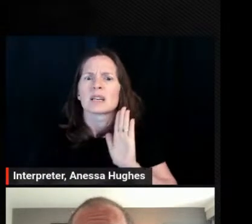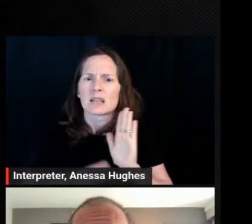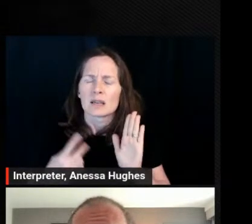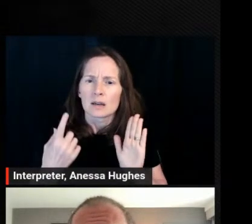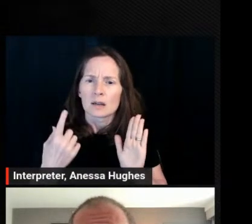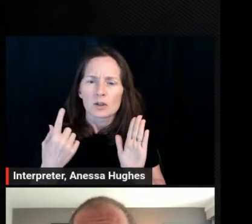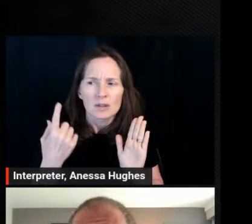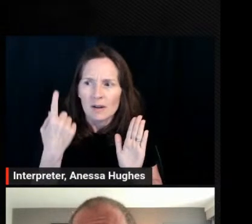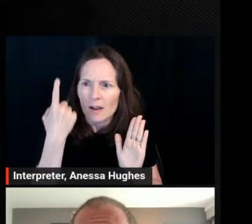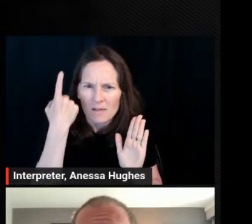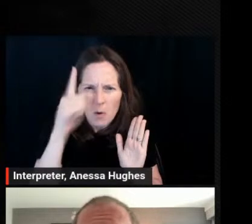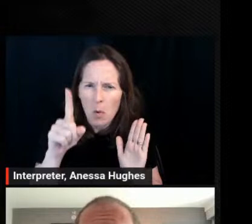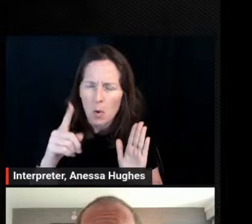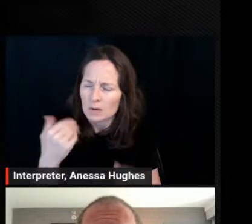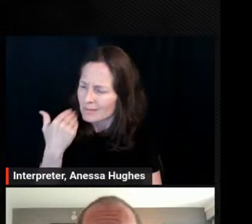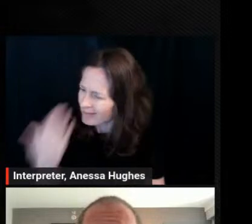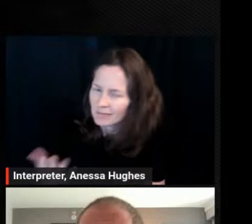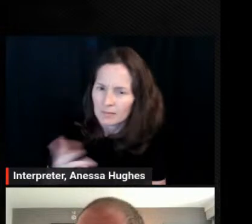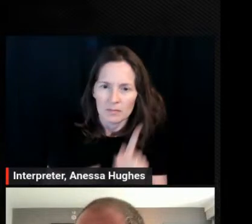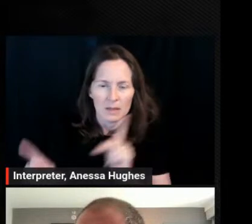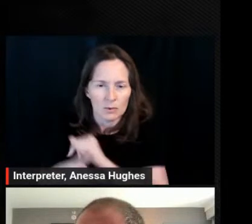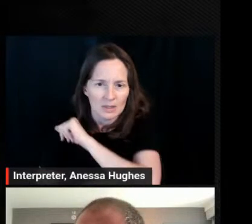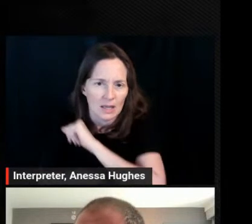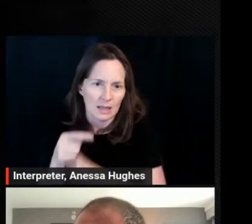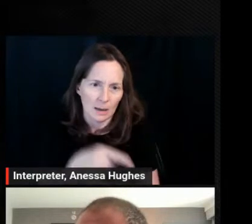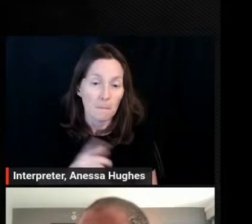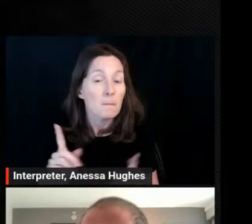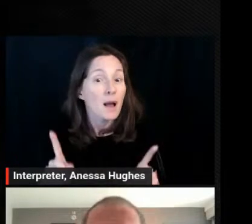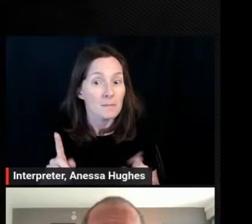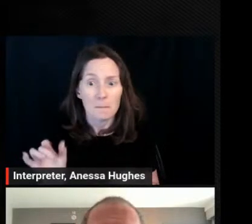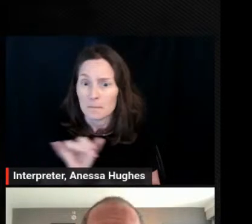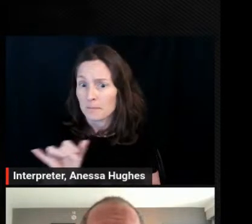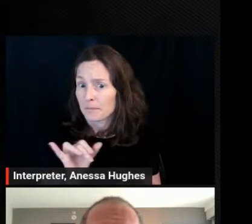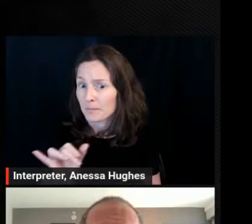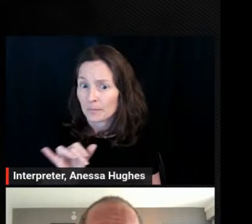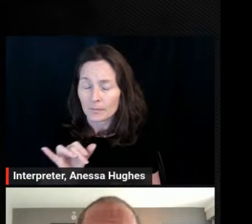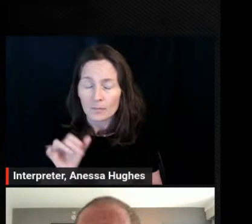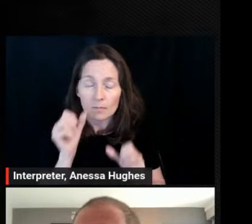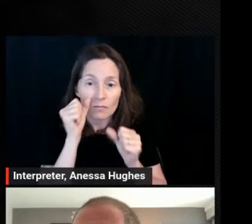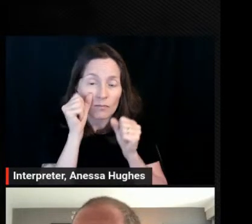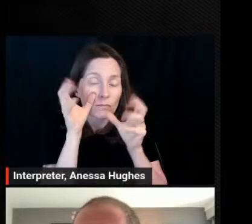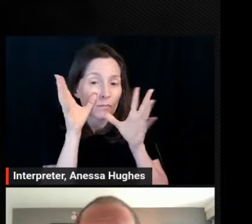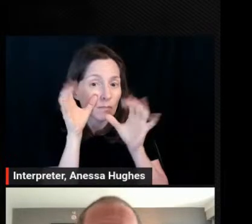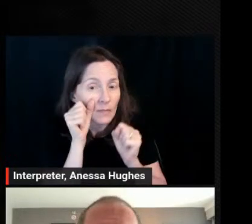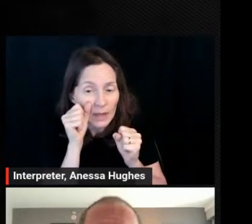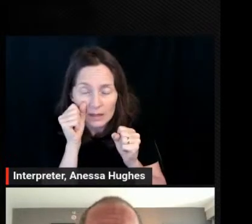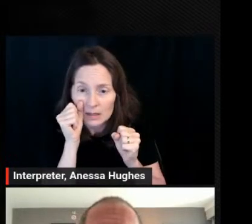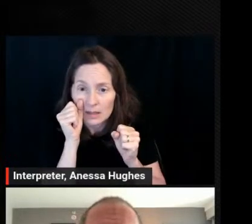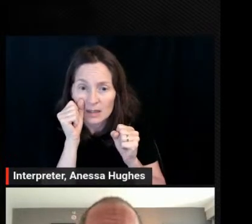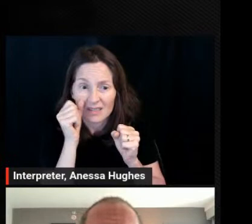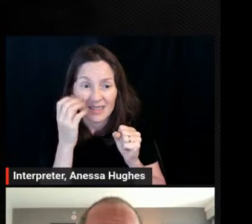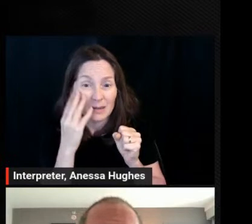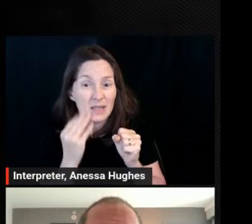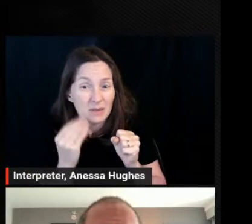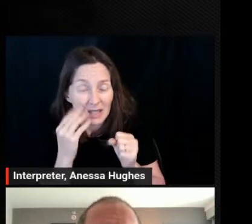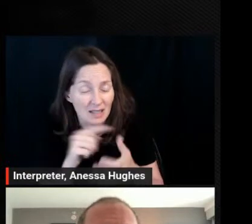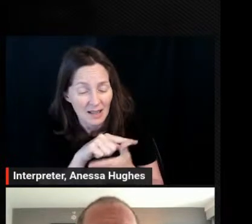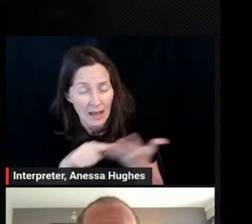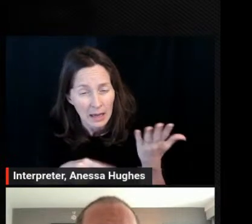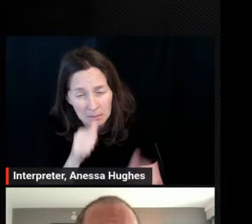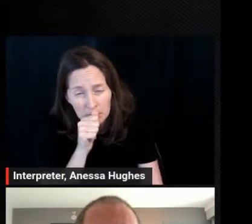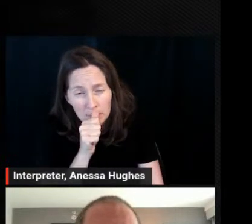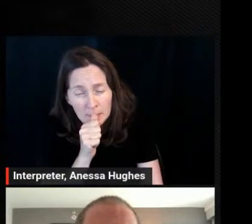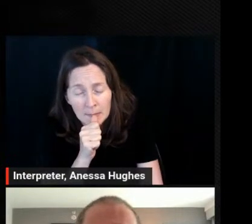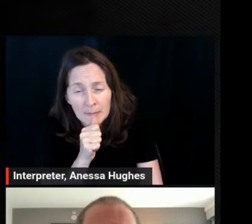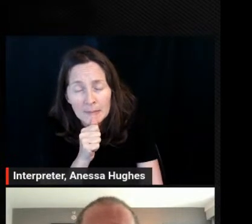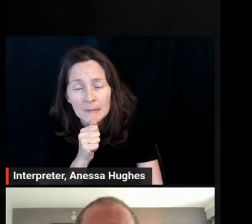But the remarkable ordeal that Cornelius and his 4 fellow captives endured also demands our attention, I think, for